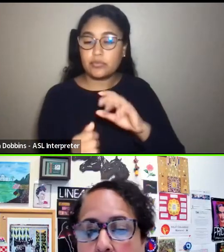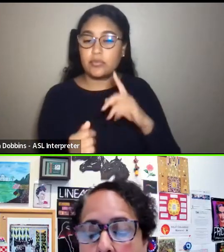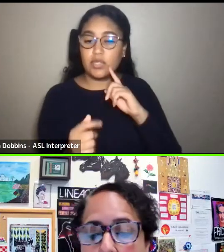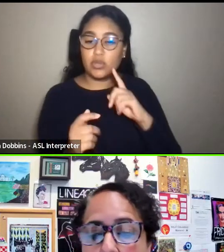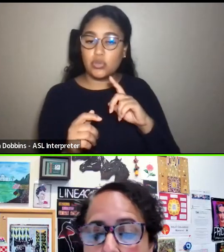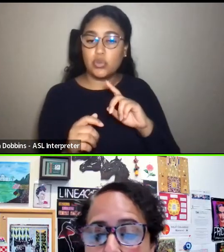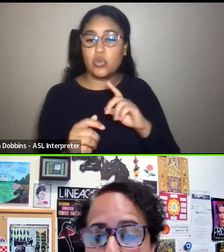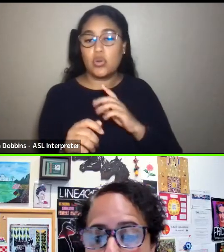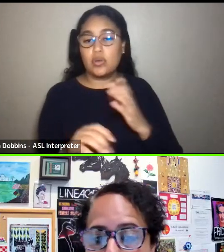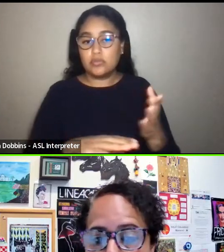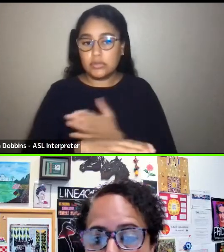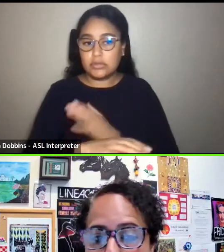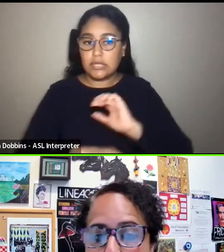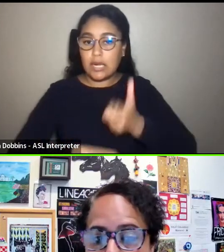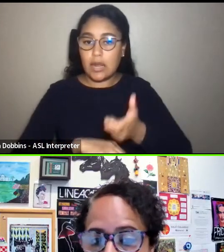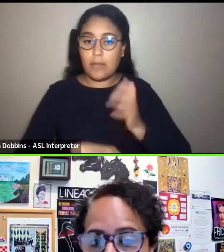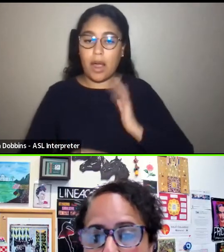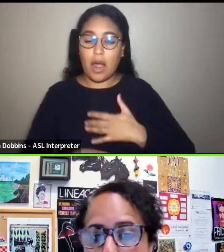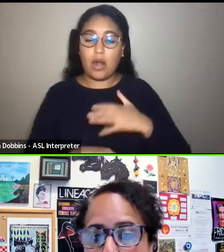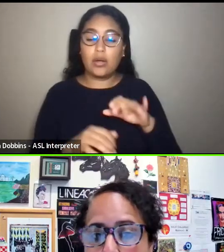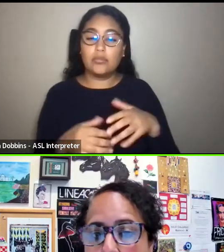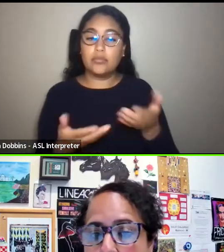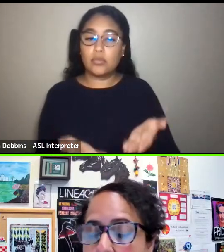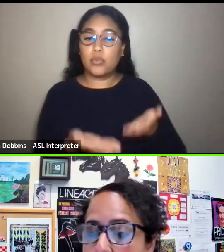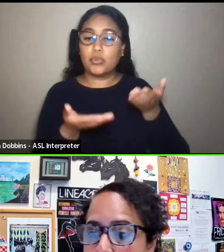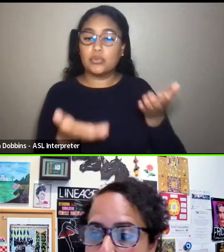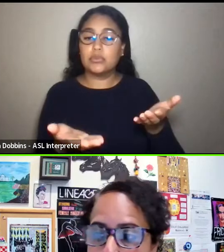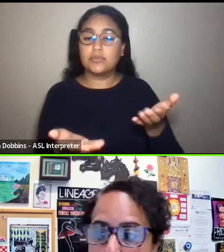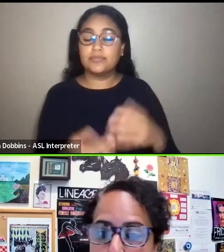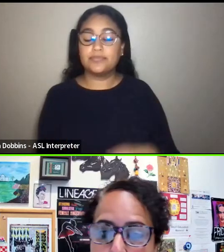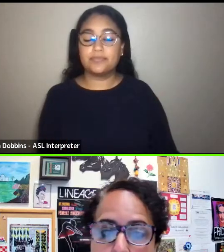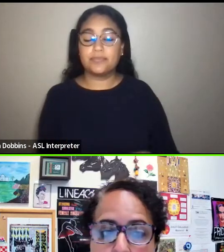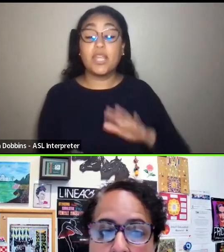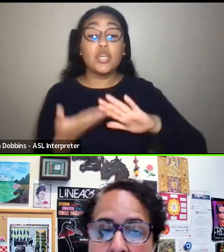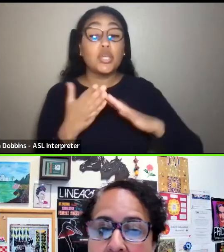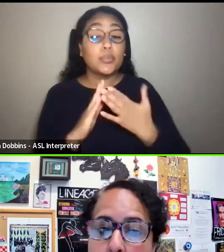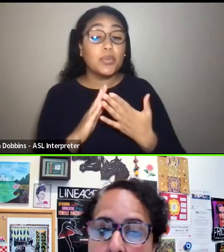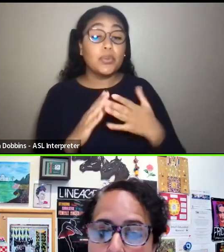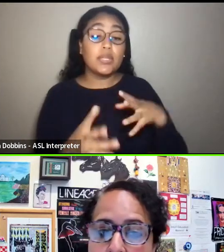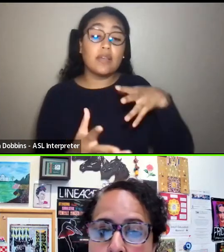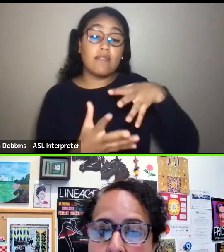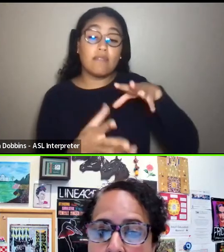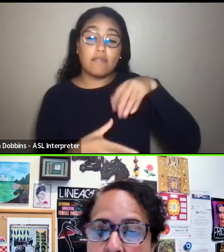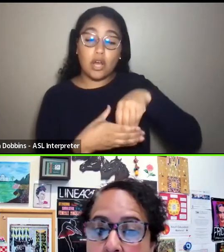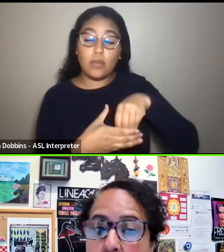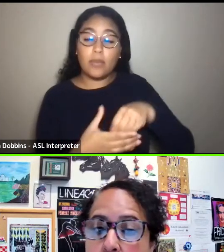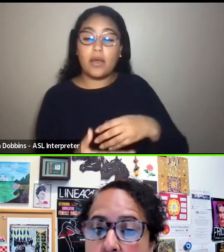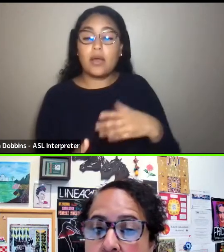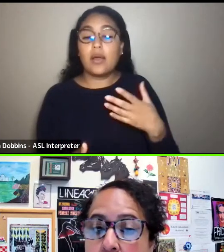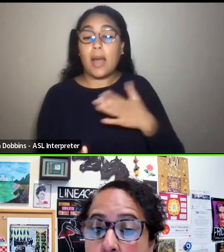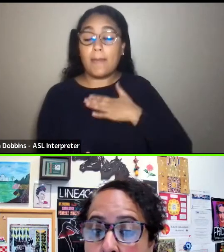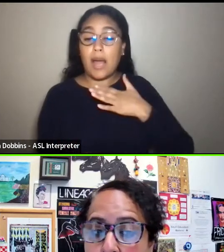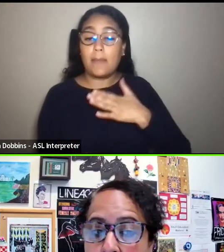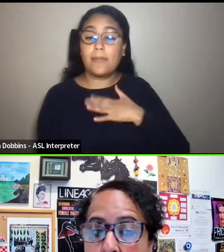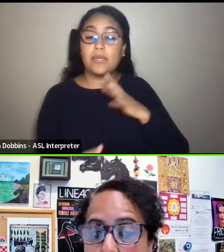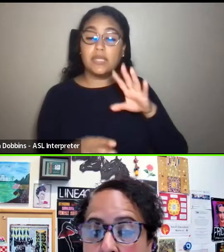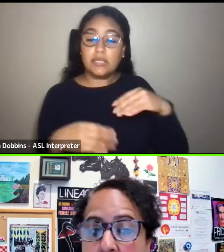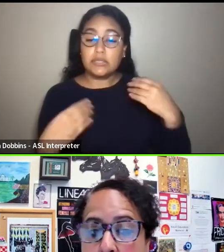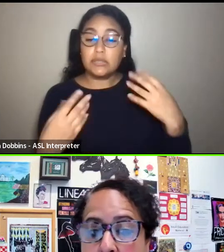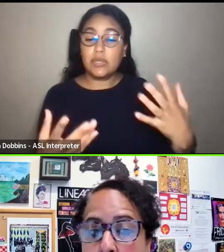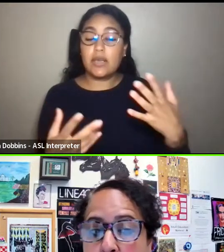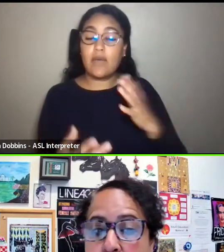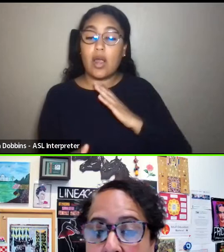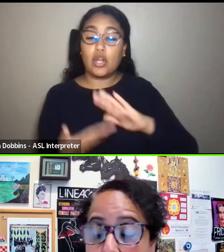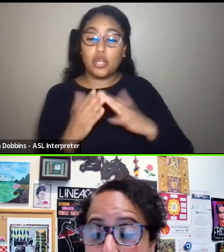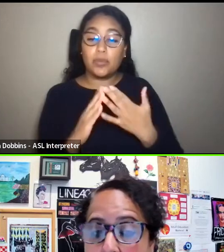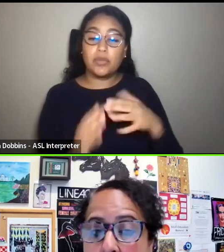proposal. Community engagement continues to be a priority for the adult school, and I'm happy to announce that our community career fair